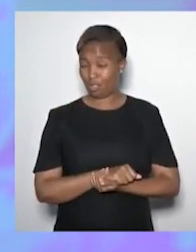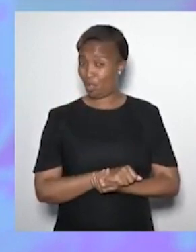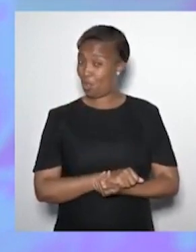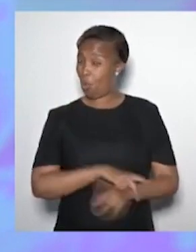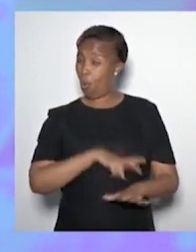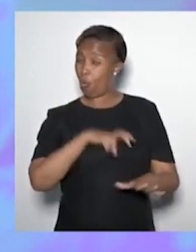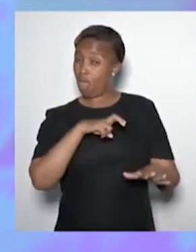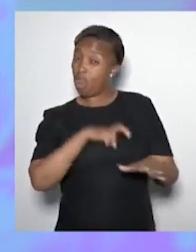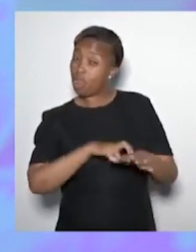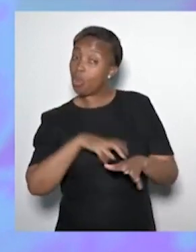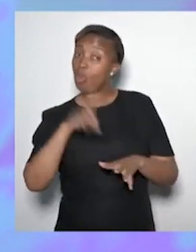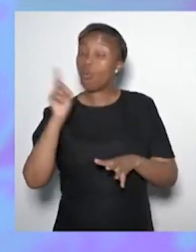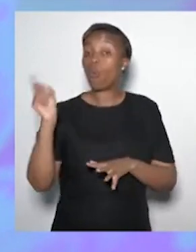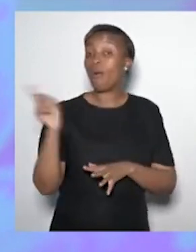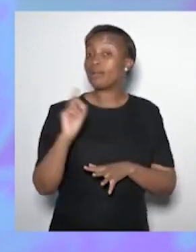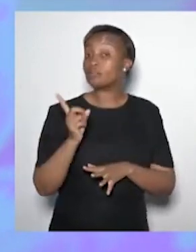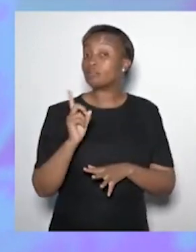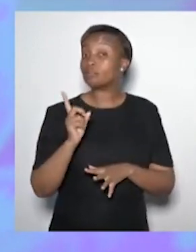take